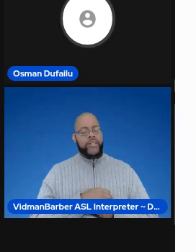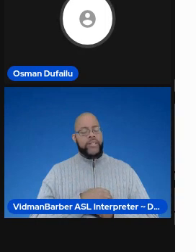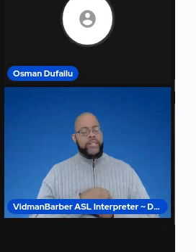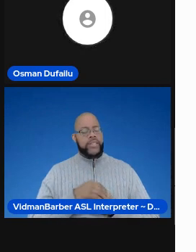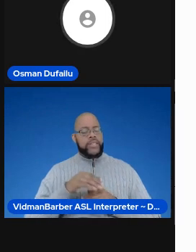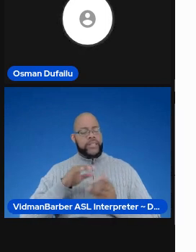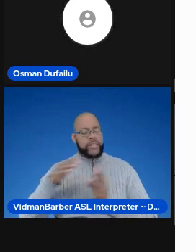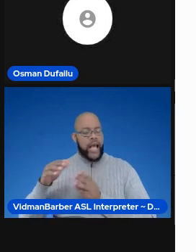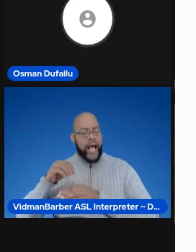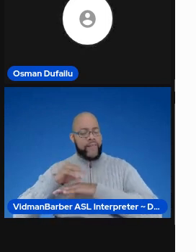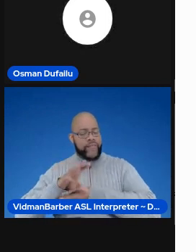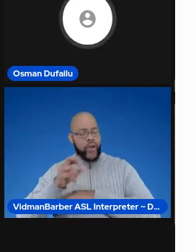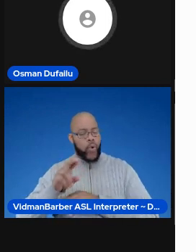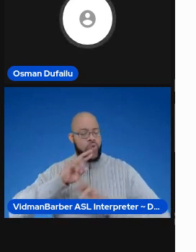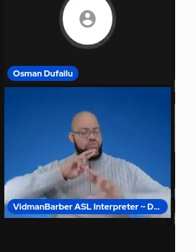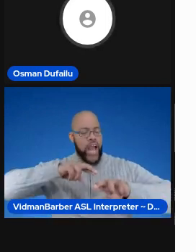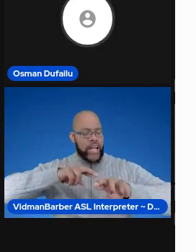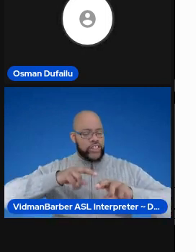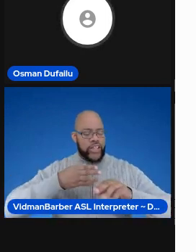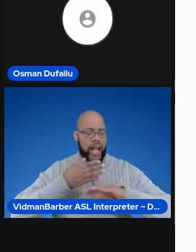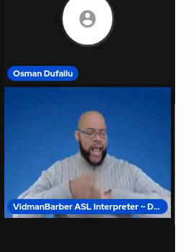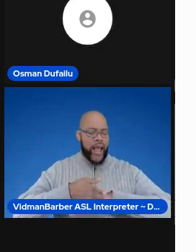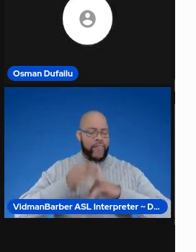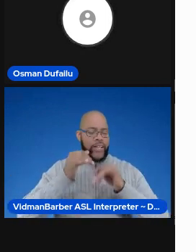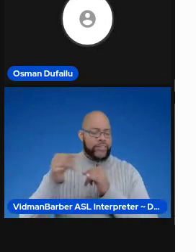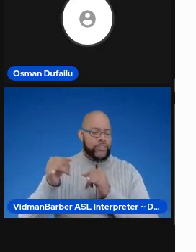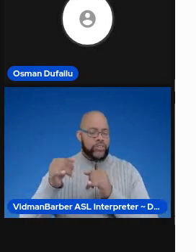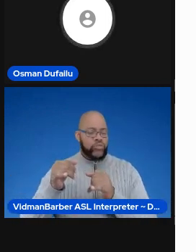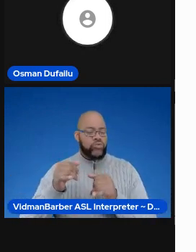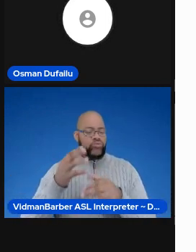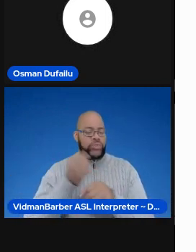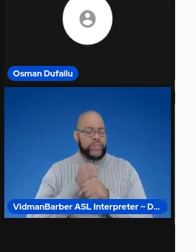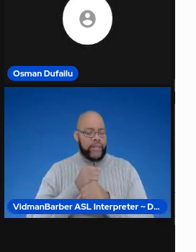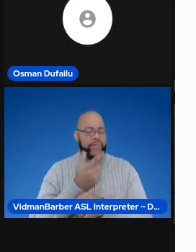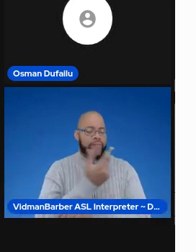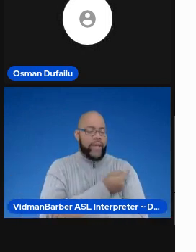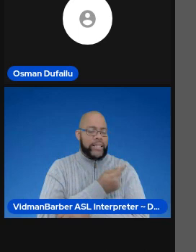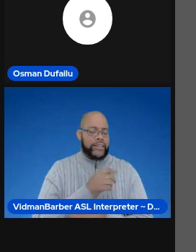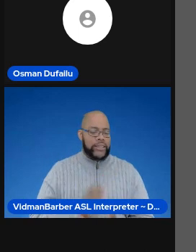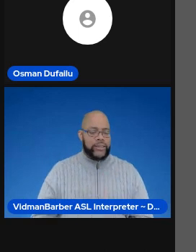or reaction following individuals receiving vaccines.